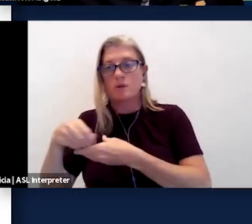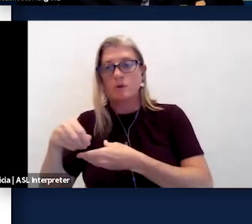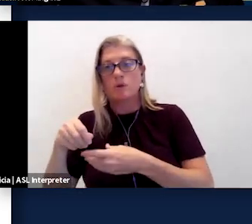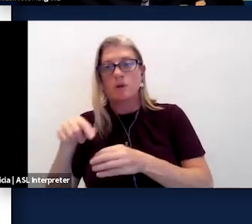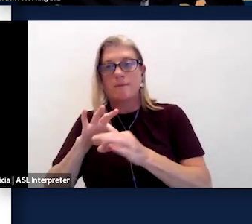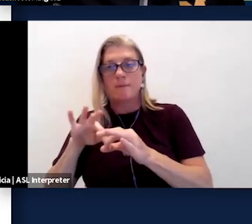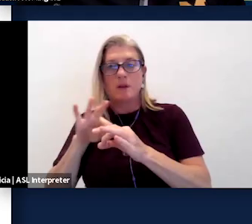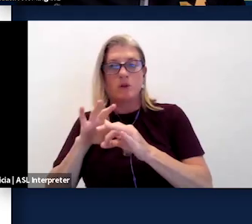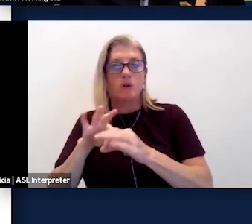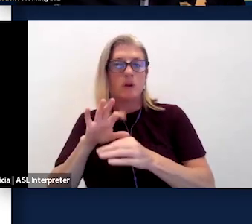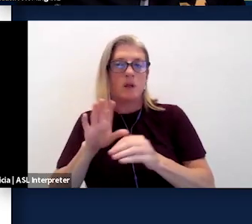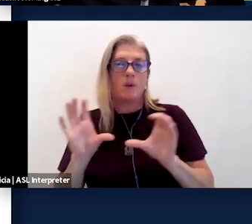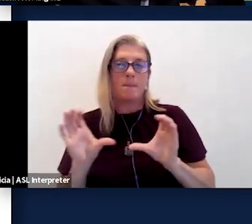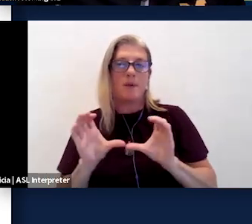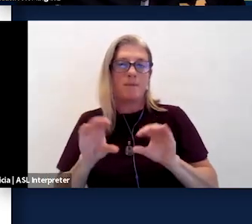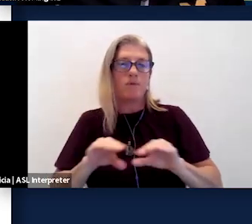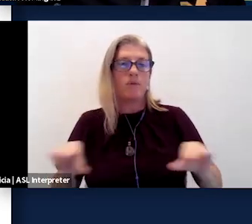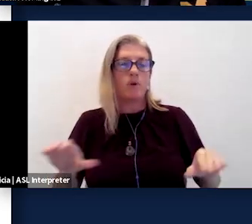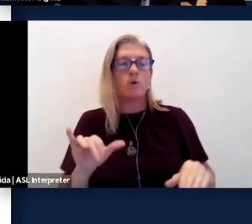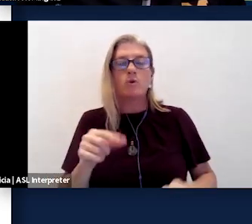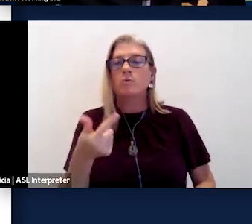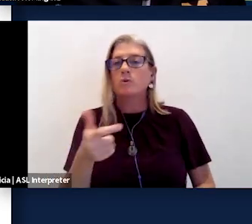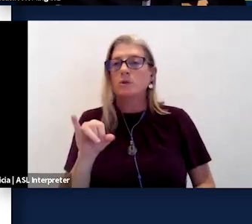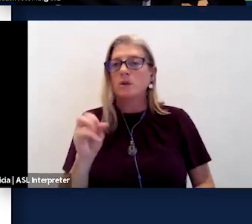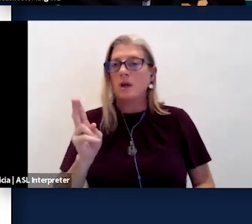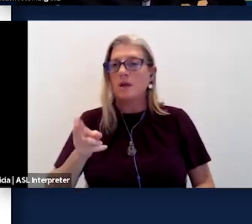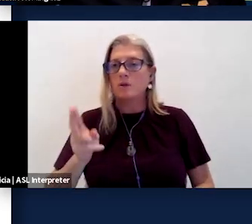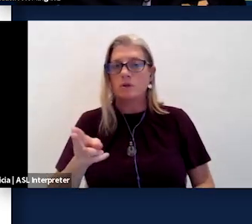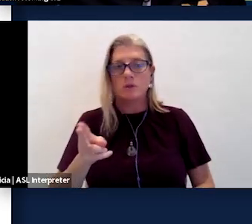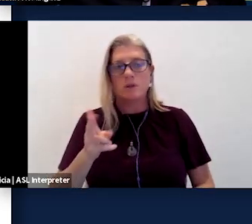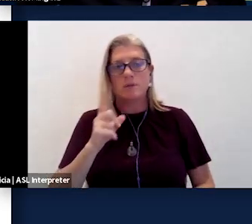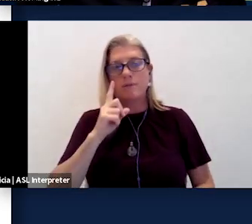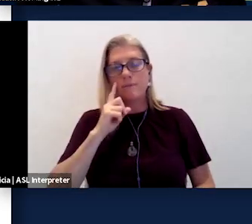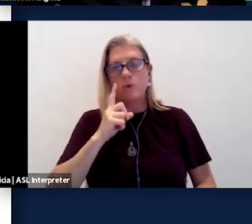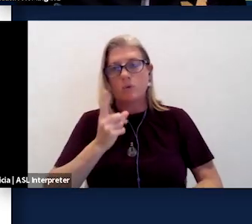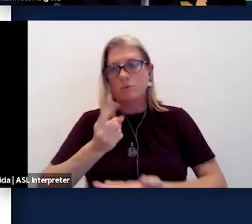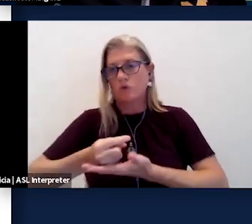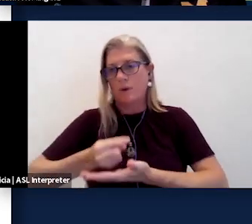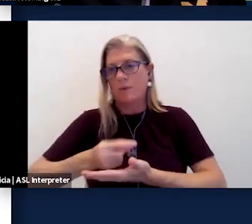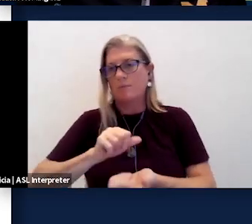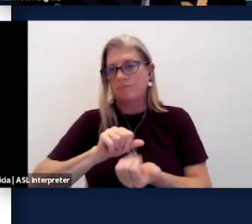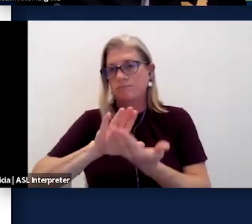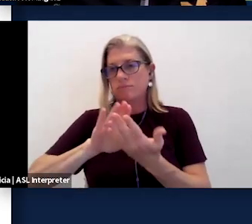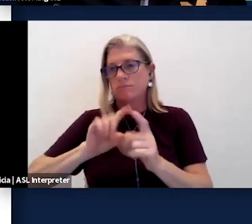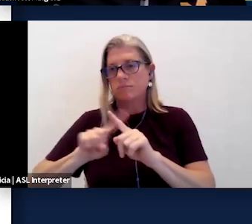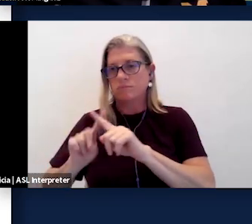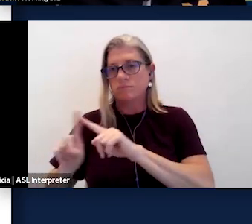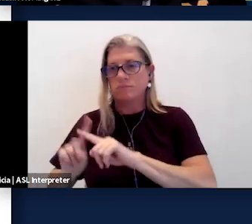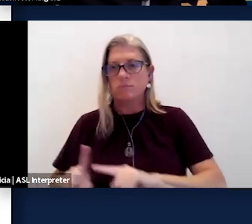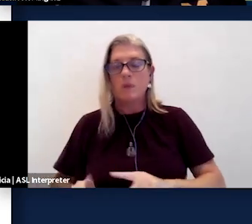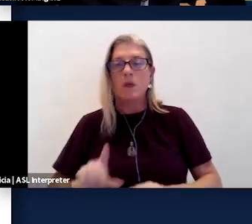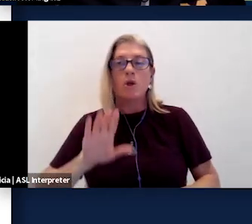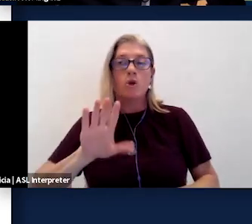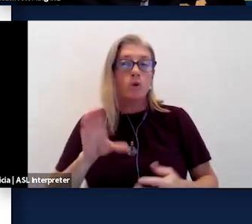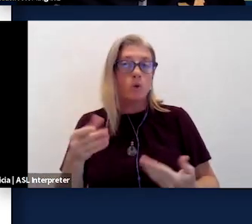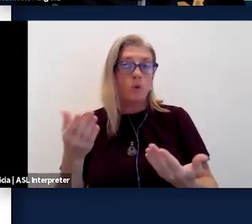our pelvic floor. So the GI history determines approach to treatment, okay? And your